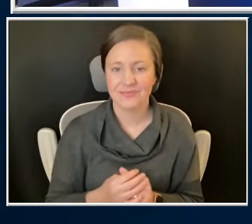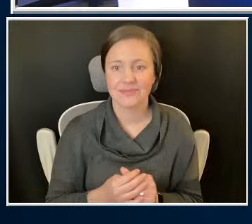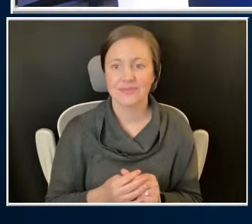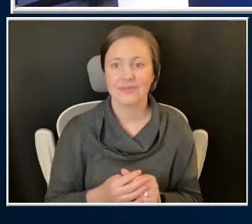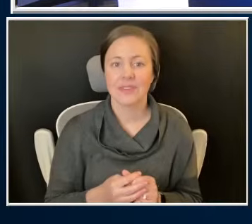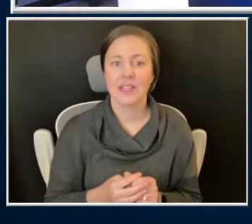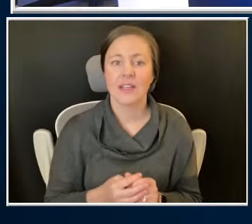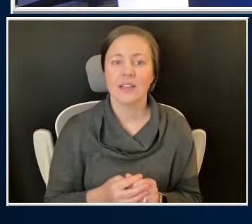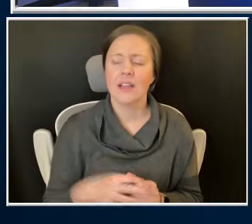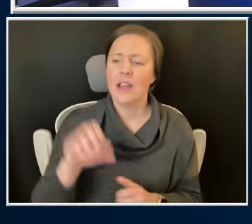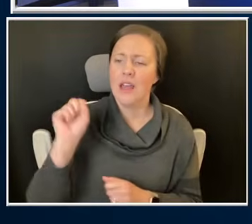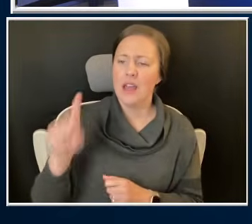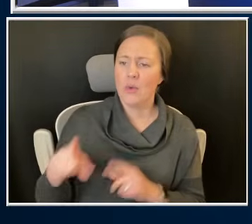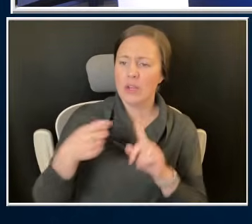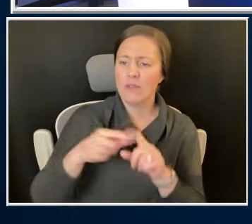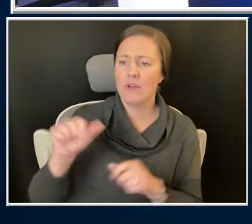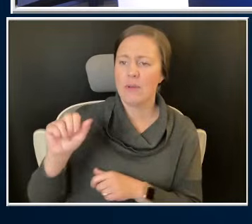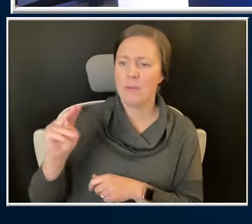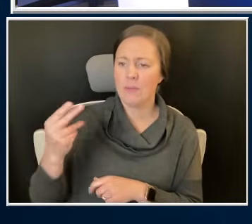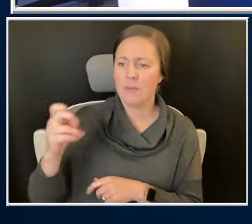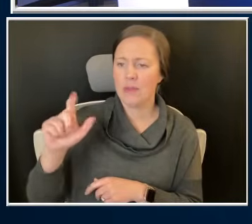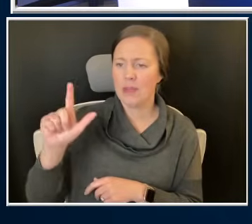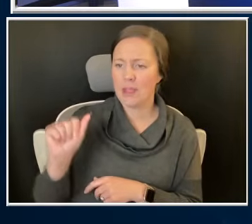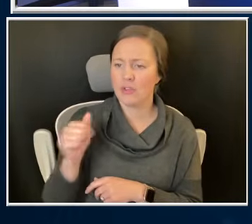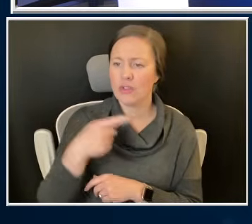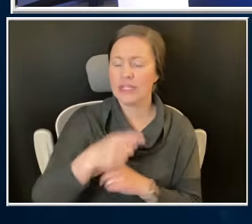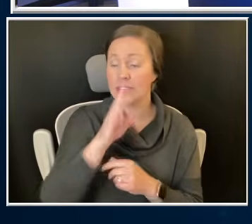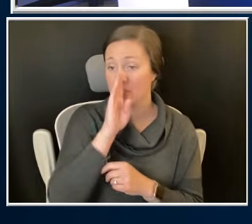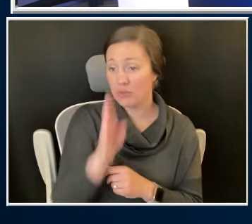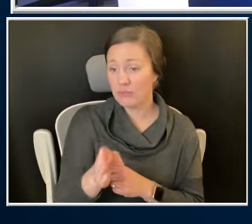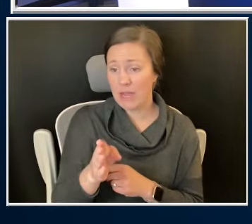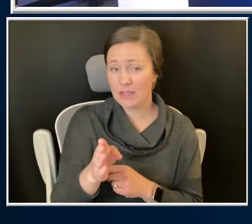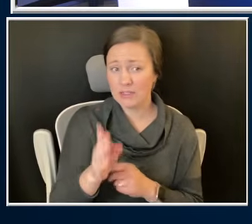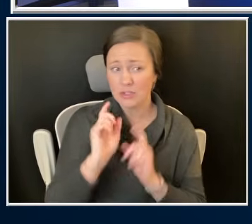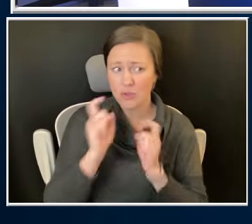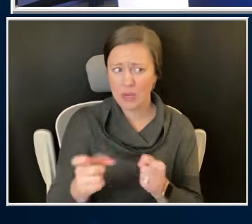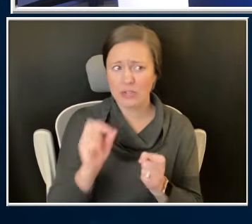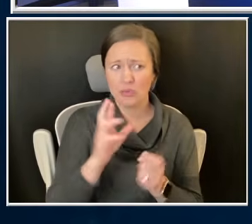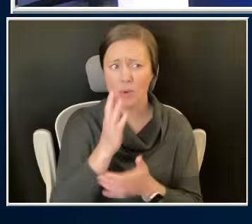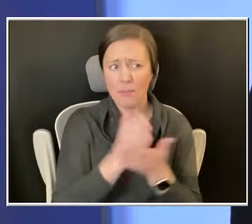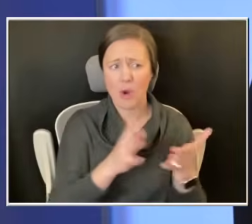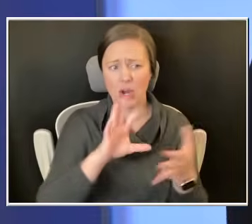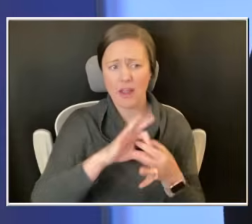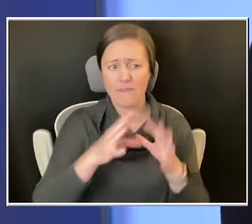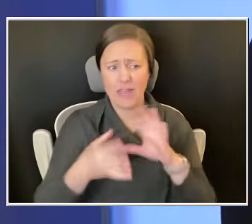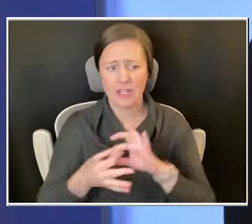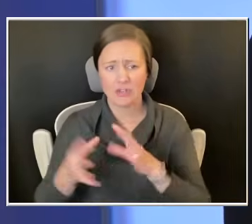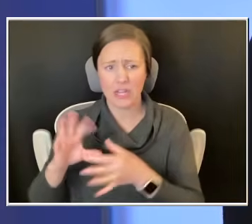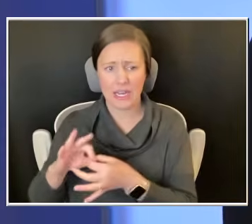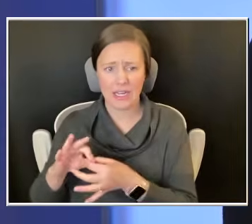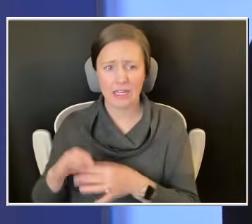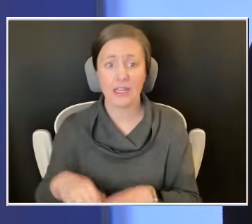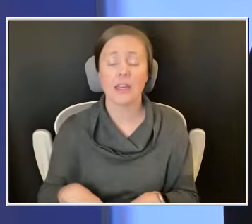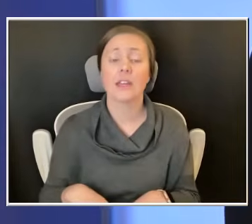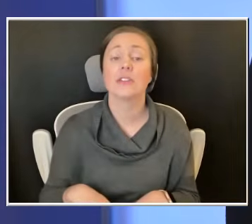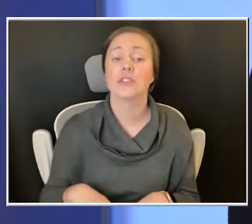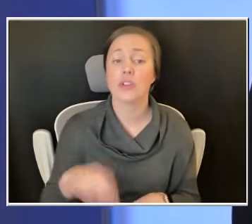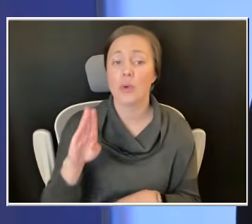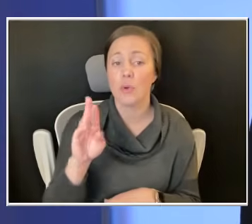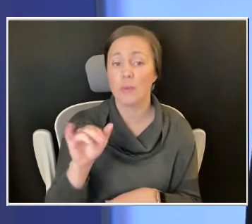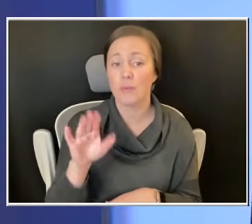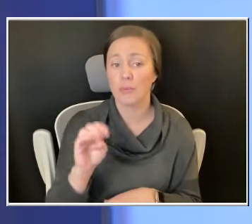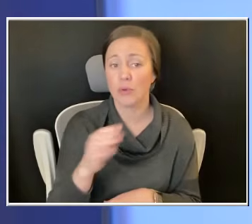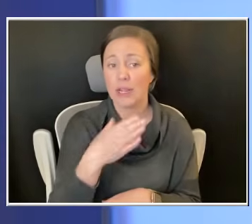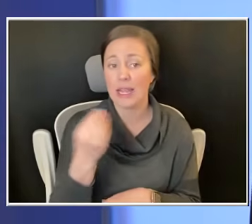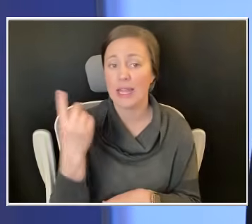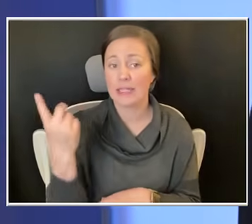this a direct donation or part of a chain? Samantha? We did have Brie and someone that was approved